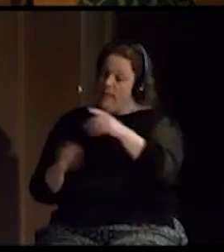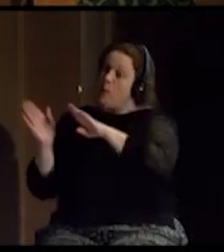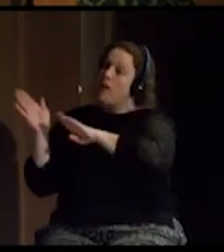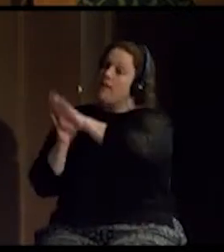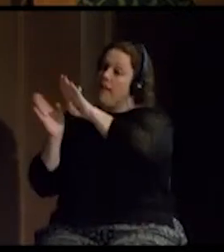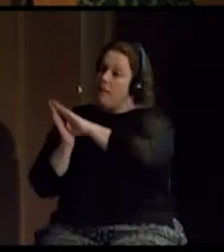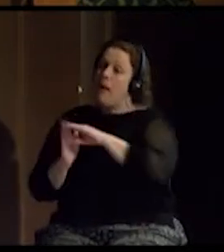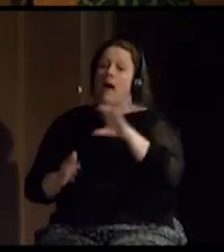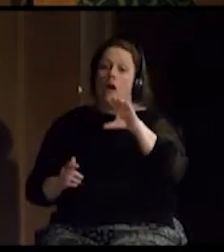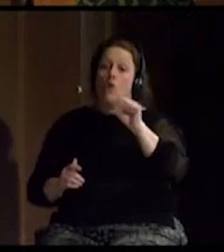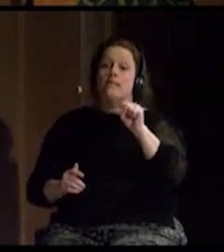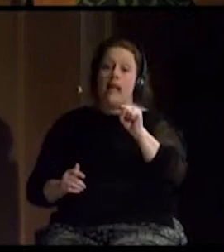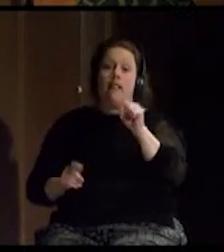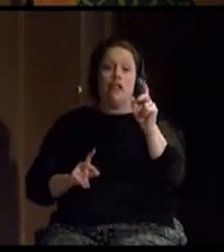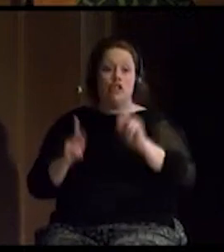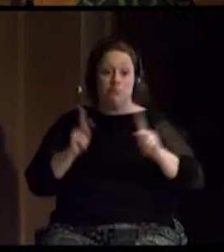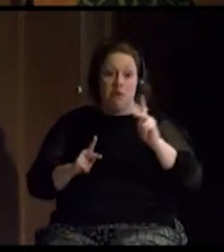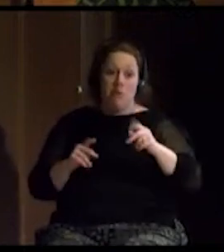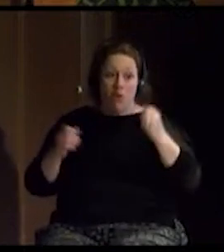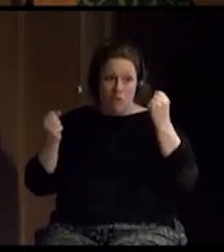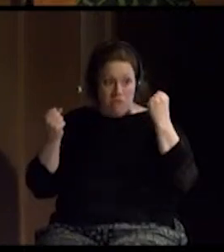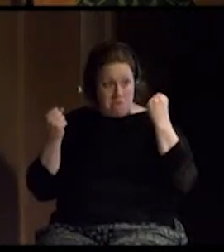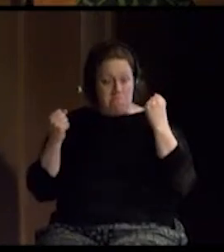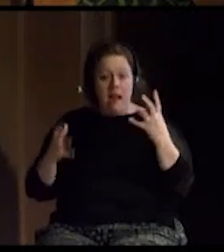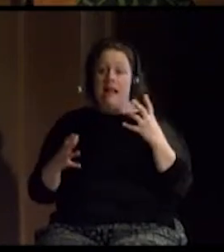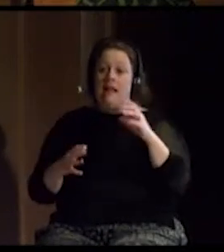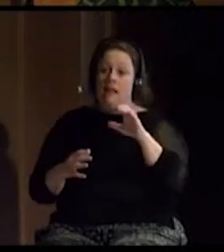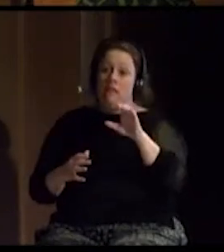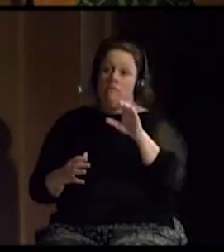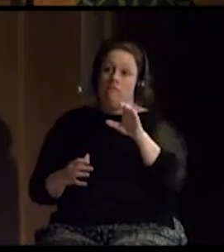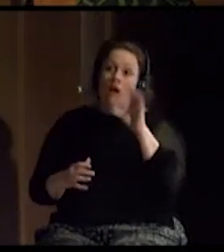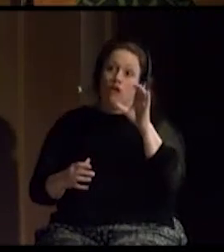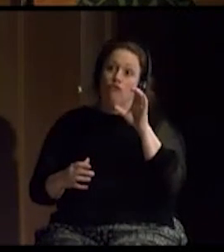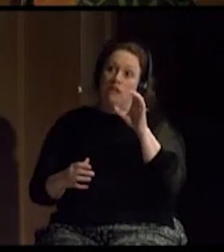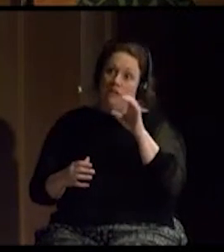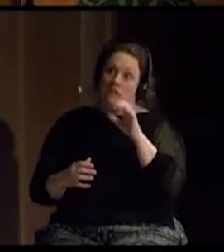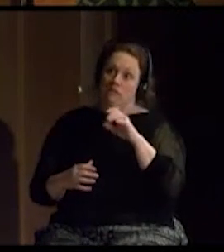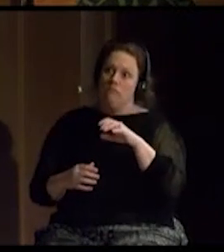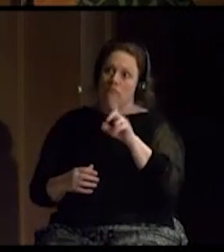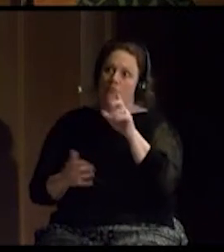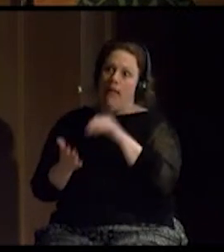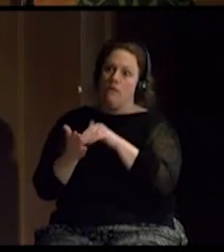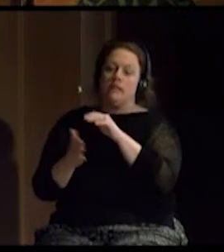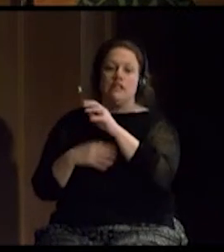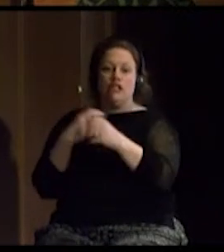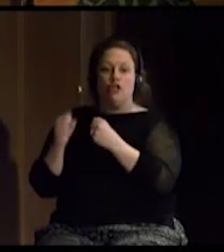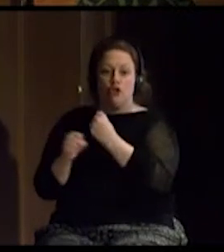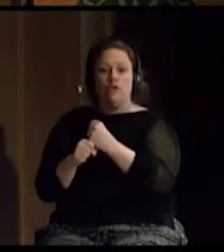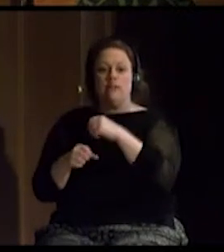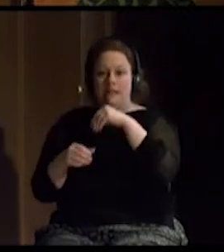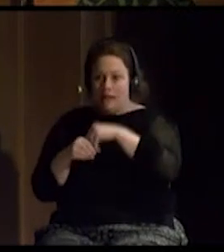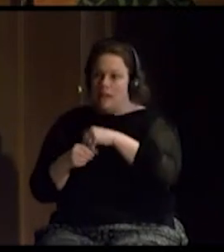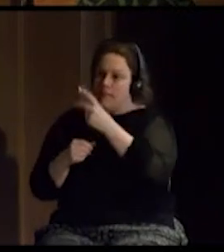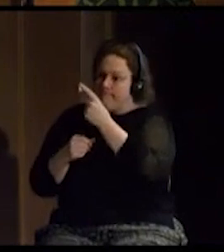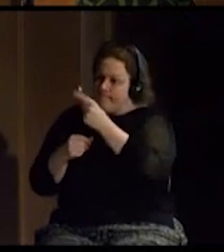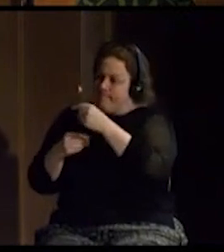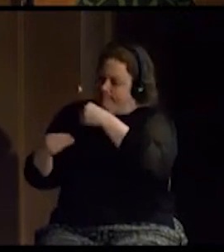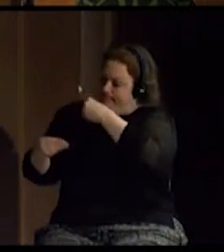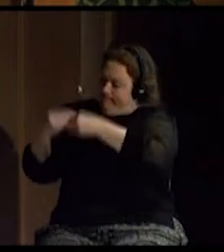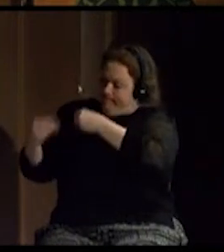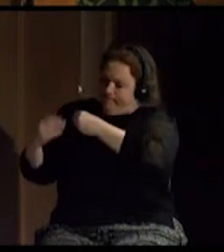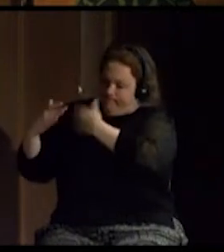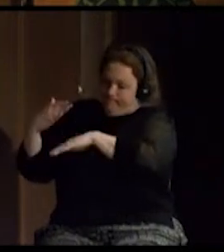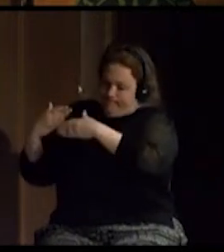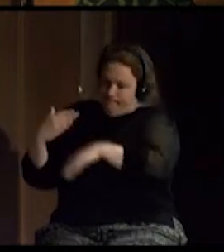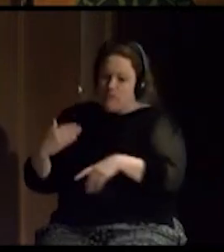Salish peoples over millennia of dog management. So woolly dogs, they were disappearing by